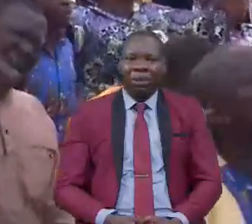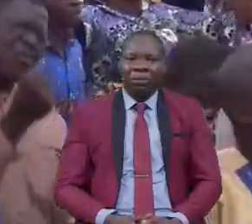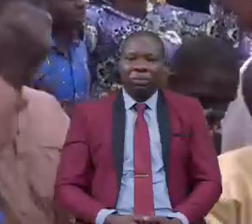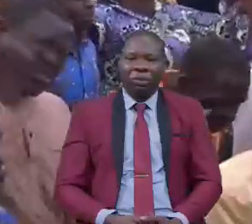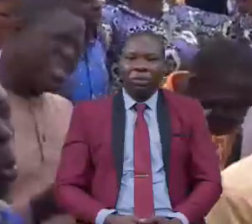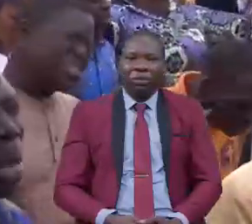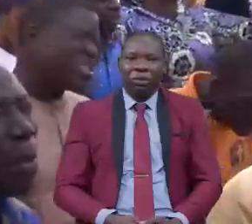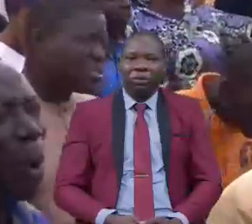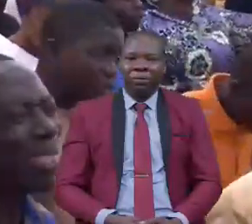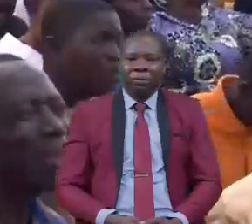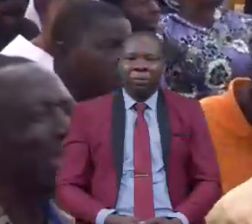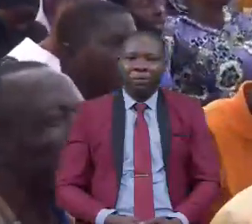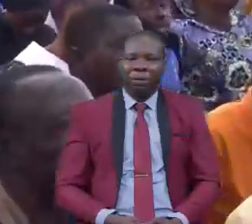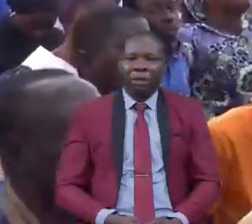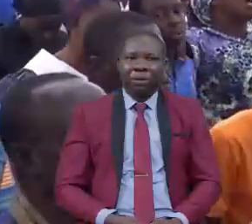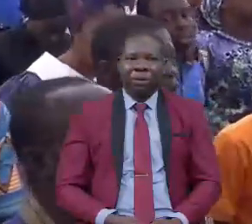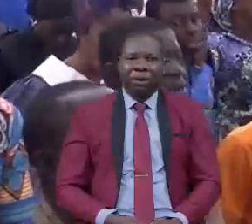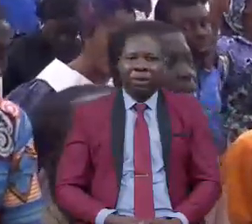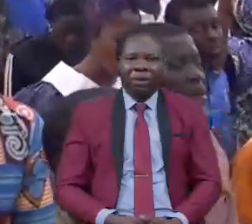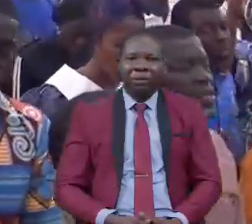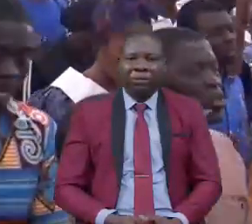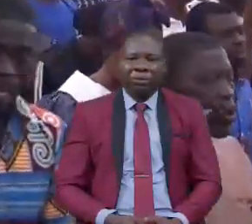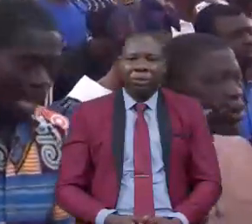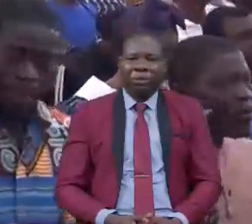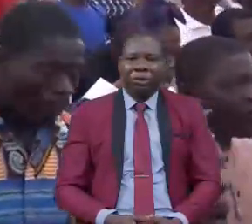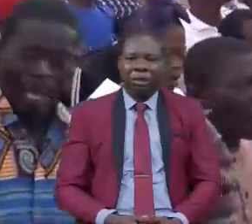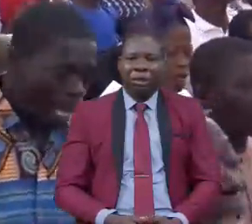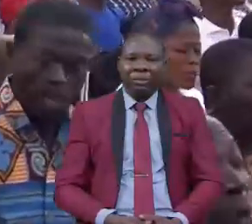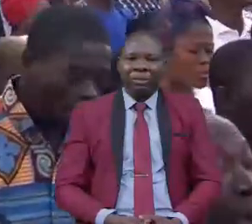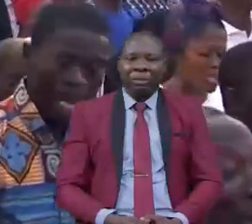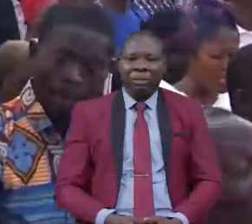Make up your mind.